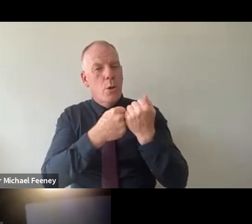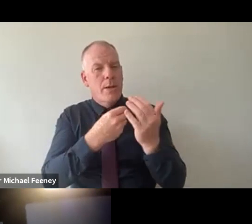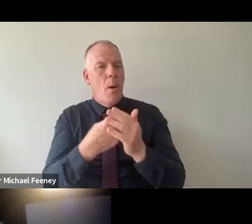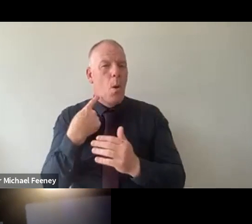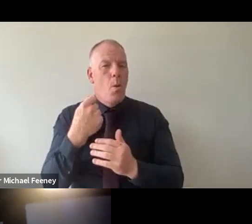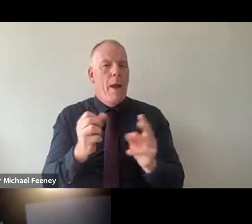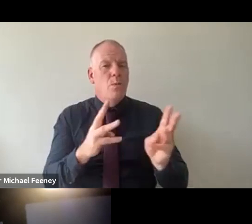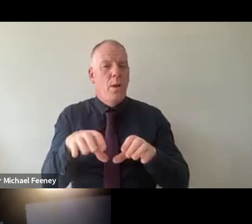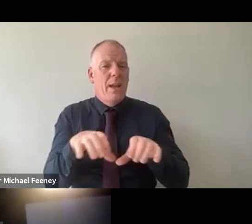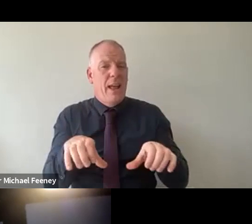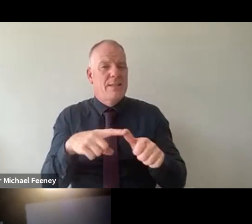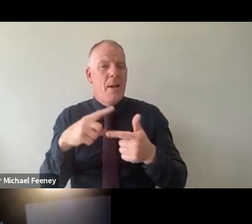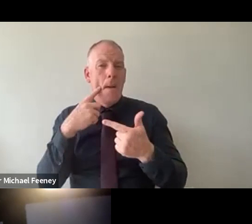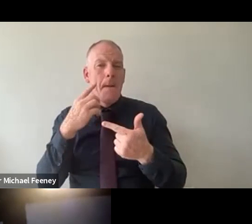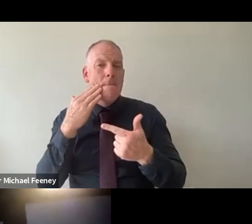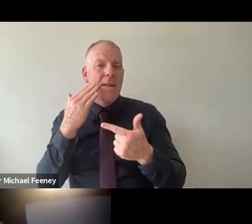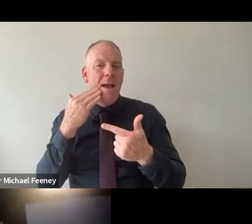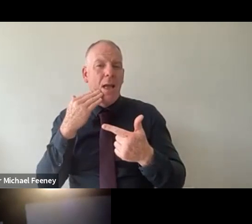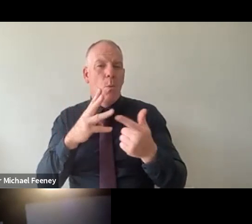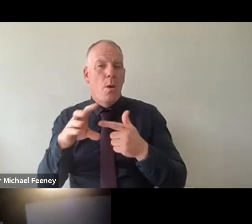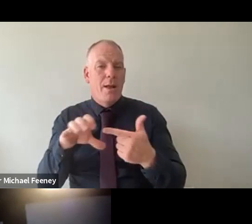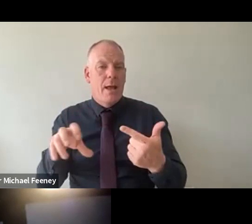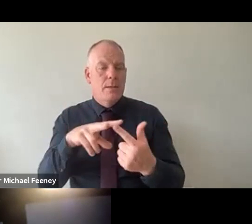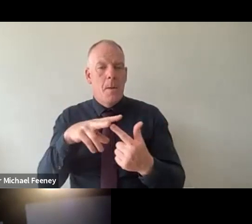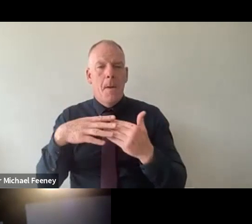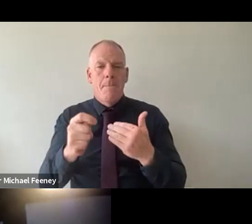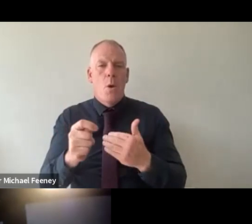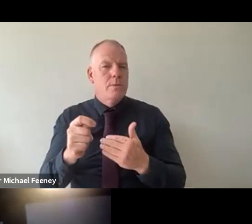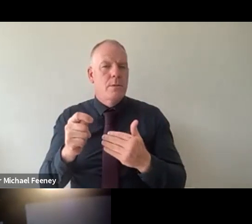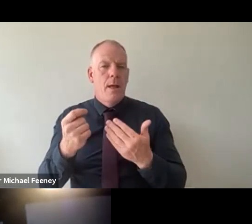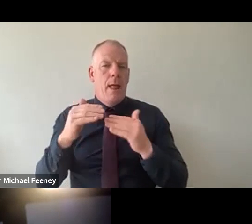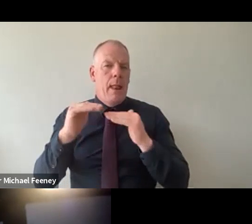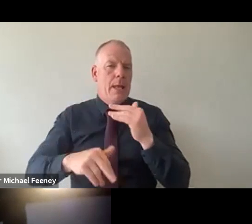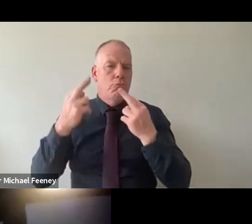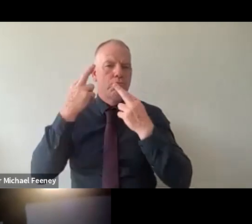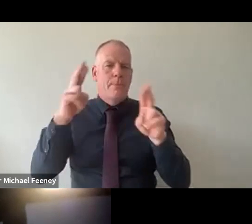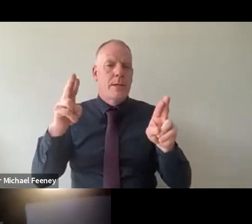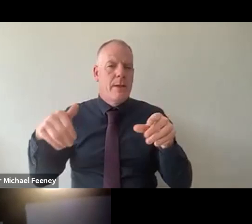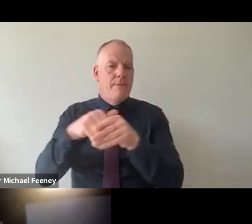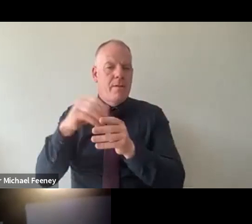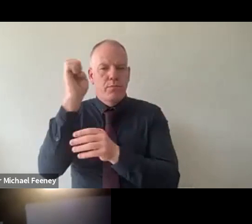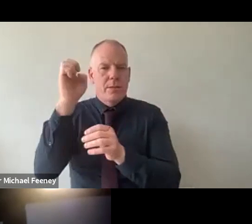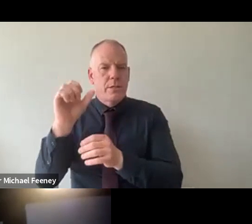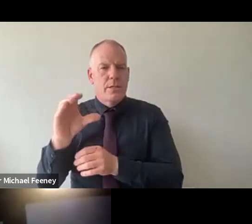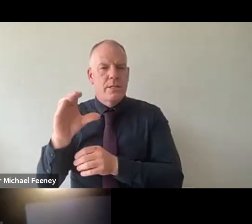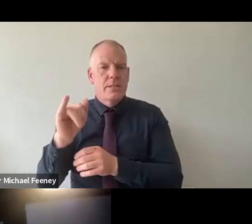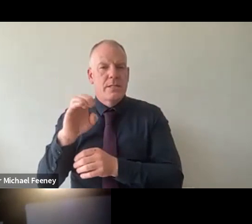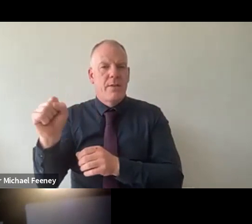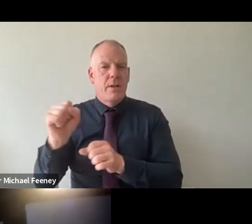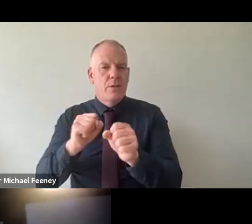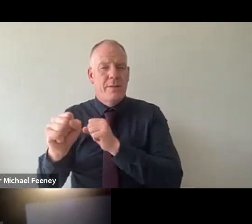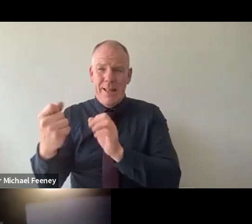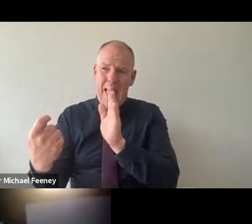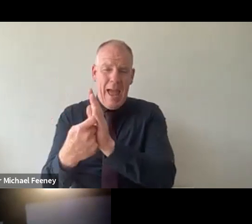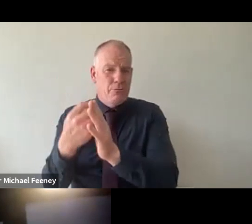class basically, and Black Afro-Caribbean were the 2 most underrepresented groups in the British Civil Service. Now that's adding evidence